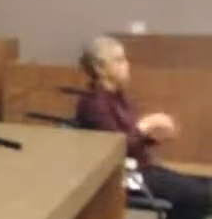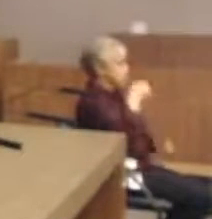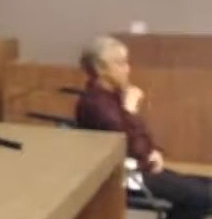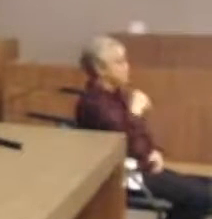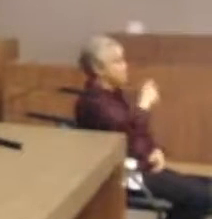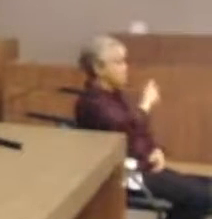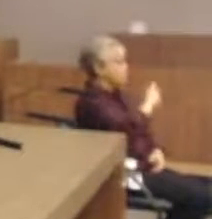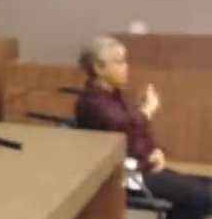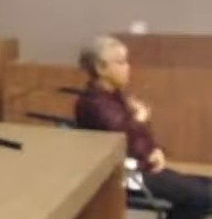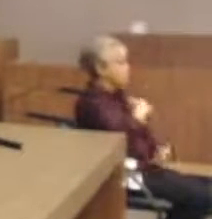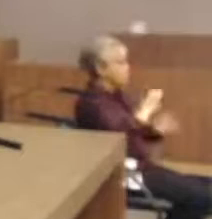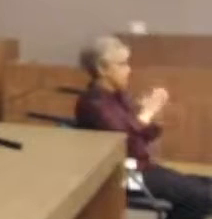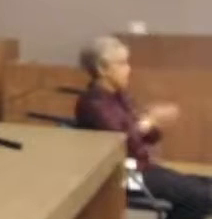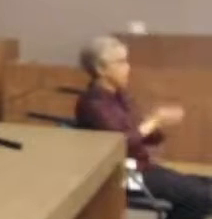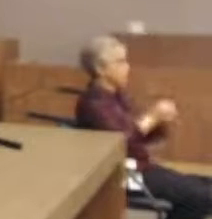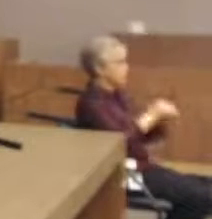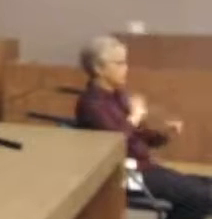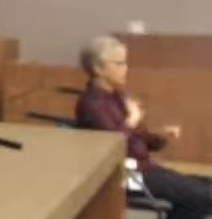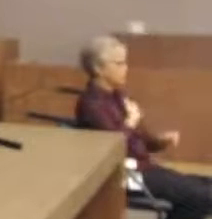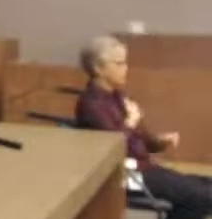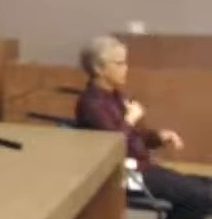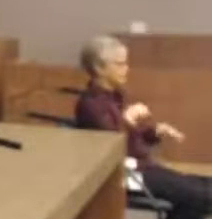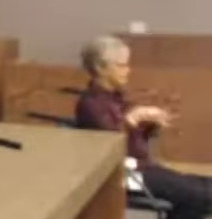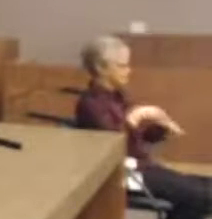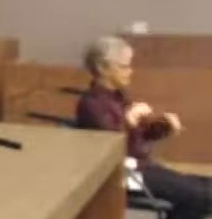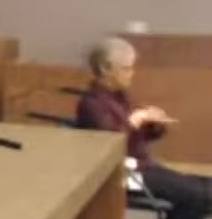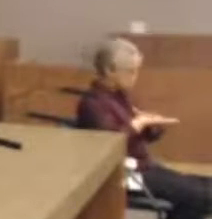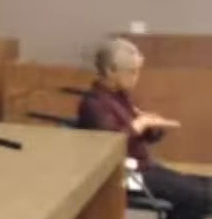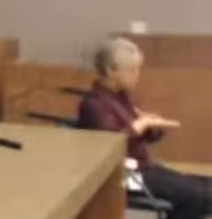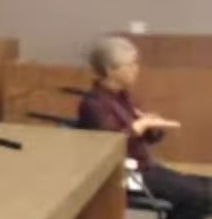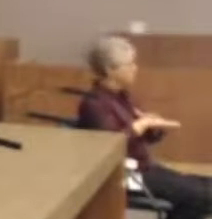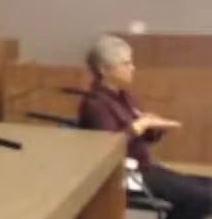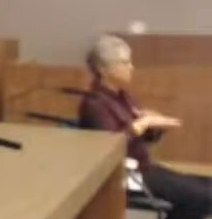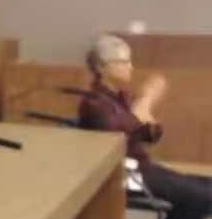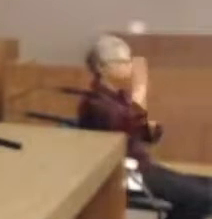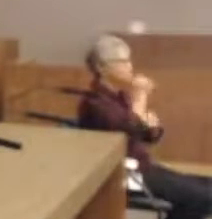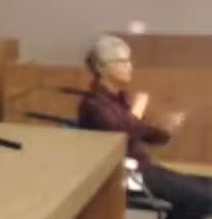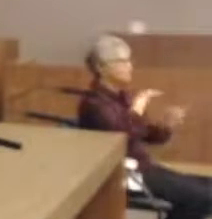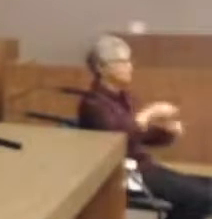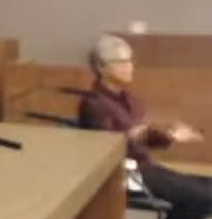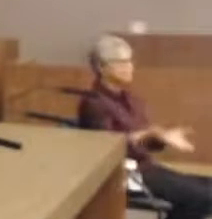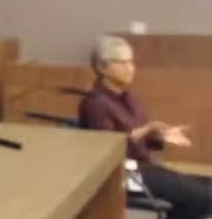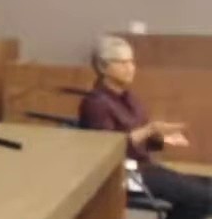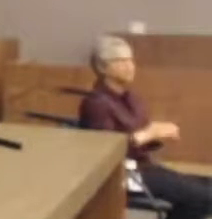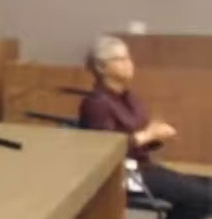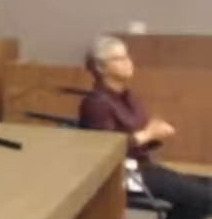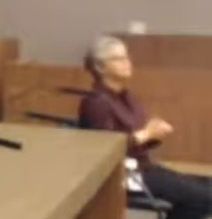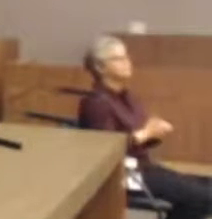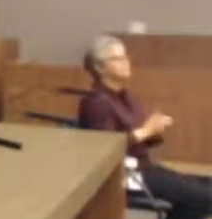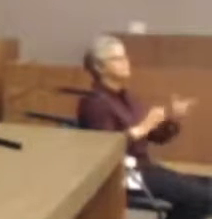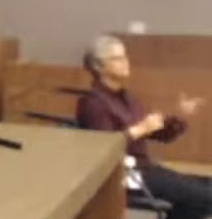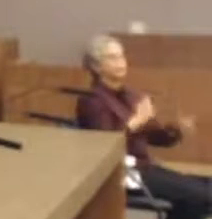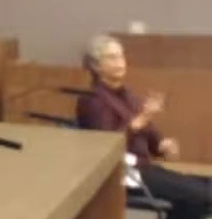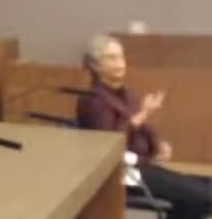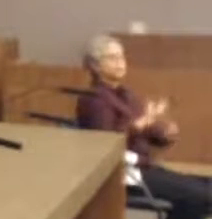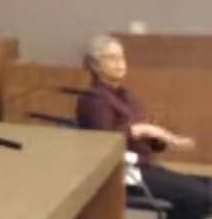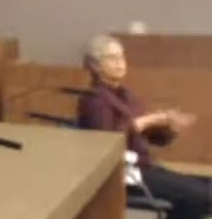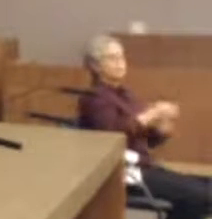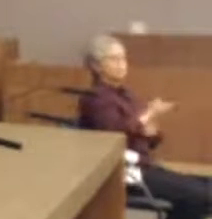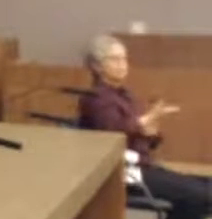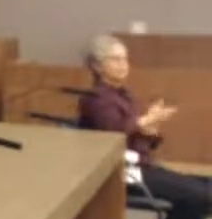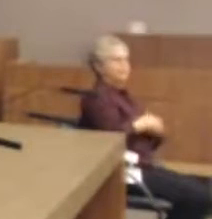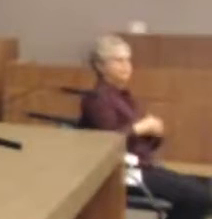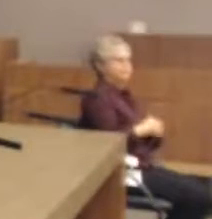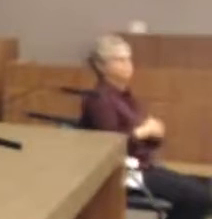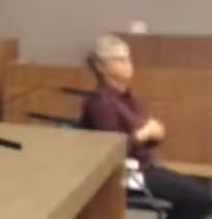that. So you walk in and you're like, what did I come in here for? What was I about to do? Yes. Yep. Sorry, that